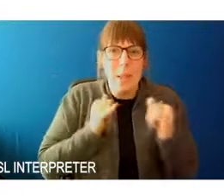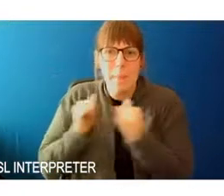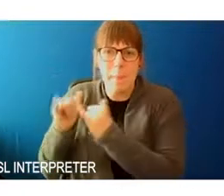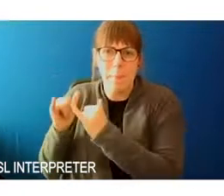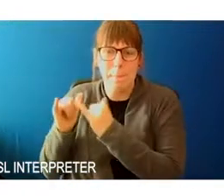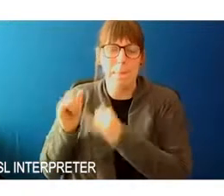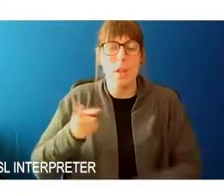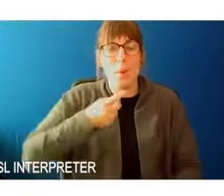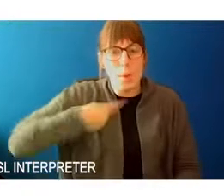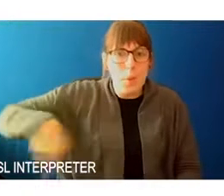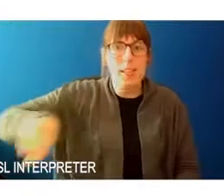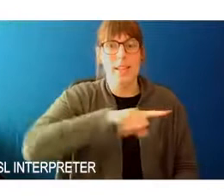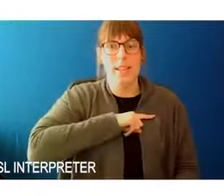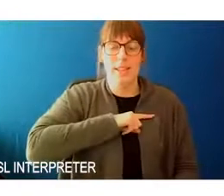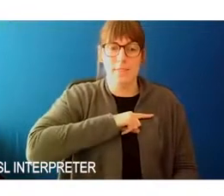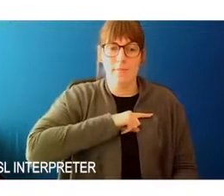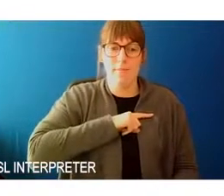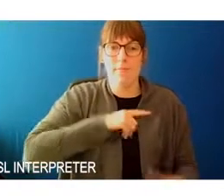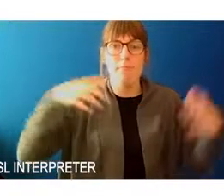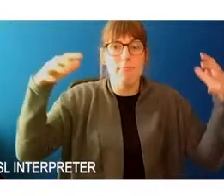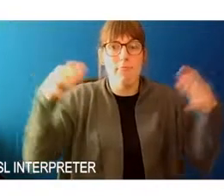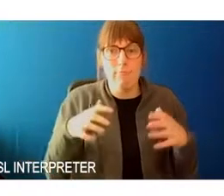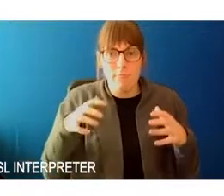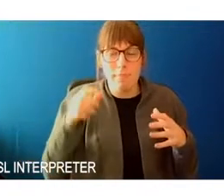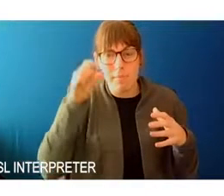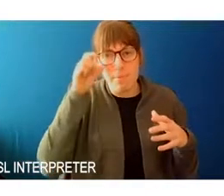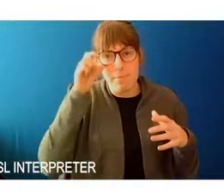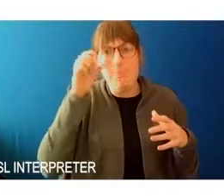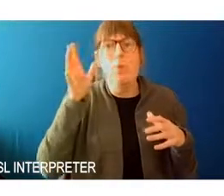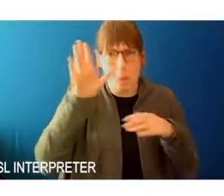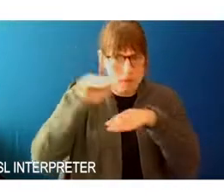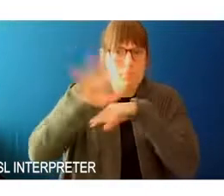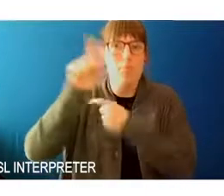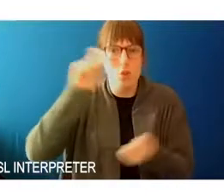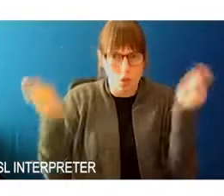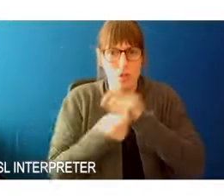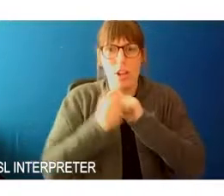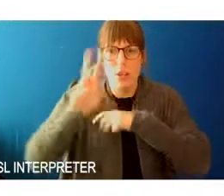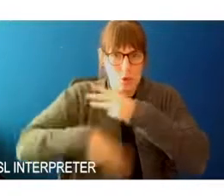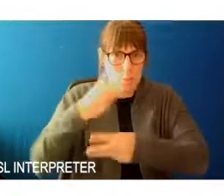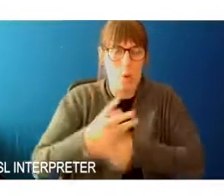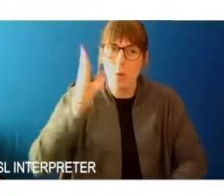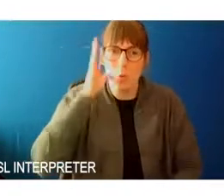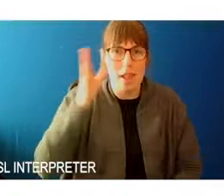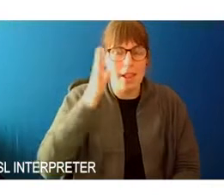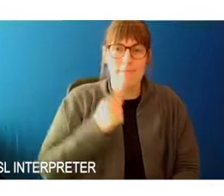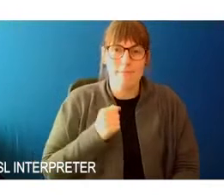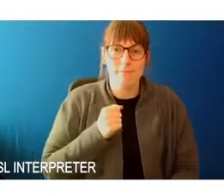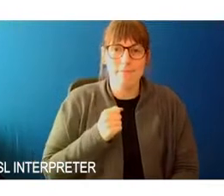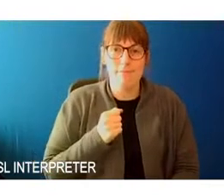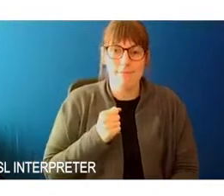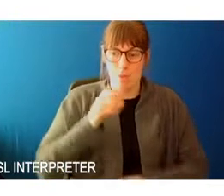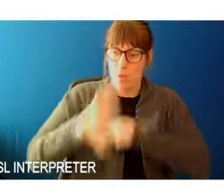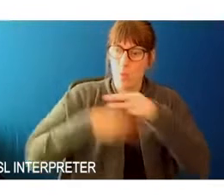what binds us together in common. We are, in fact, going to change the world.